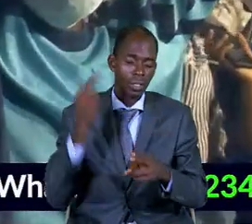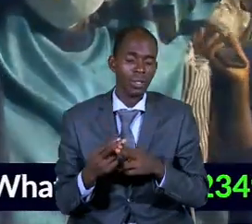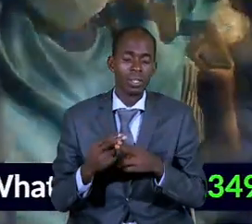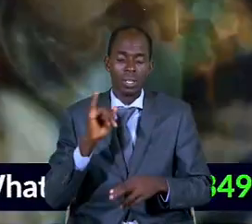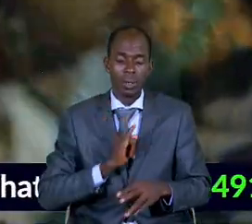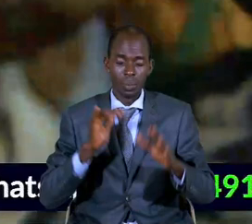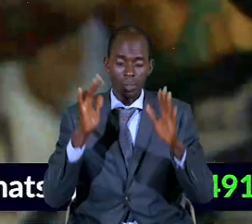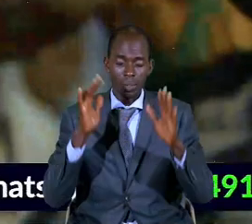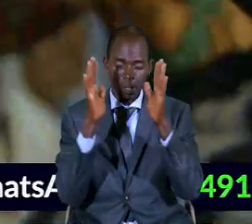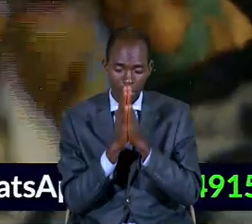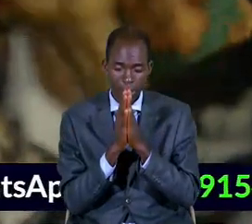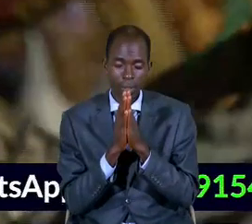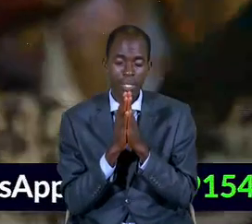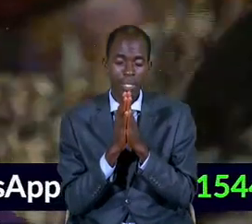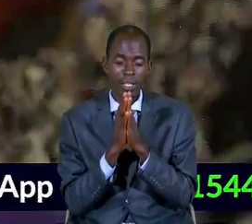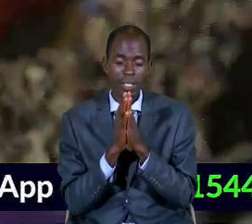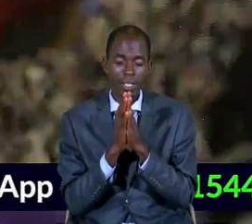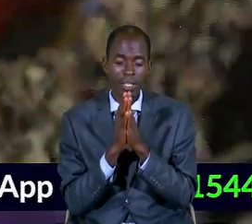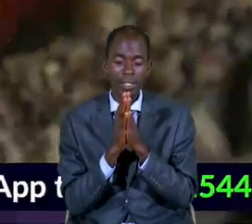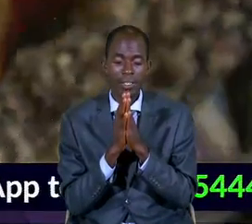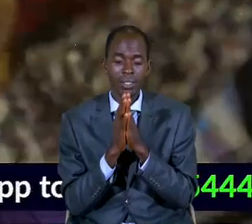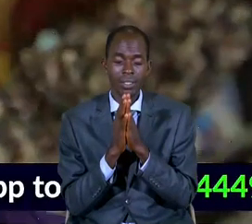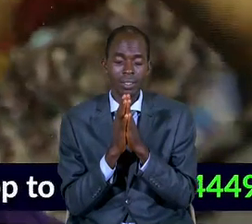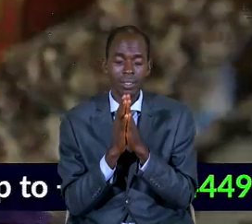I pray.